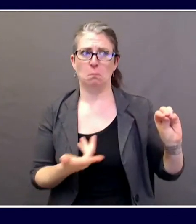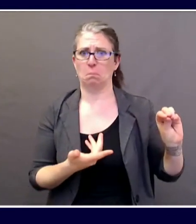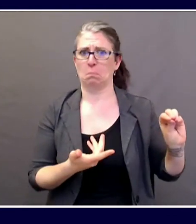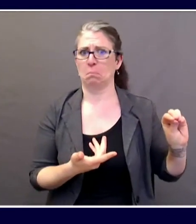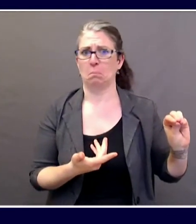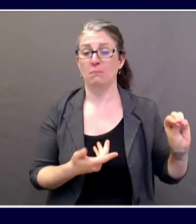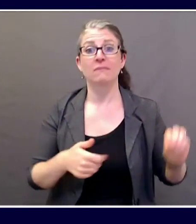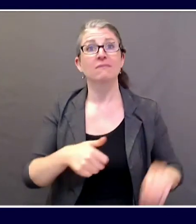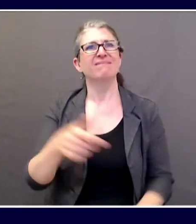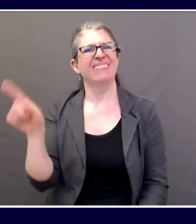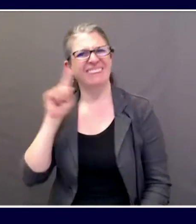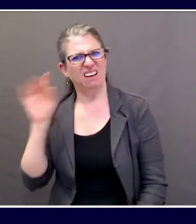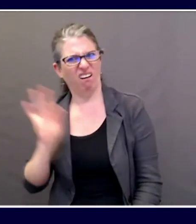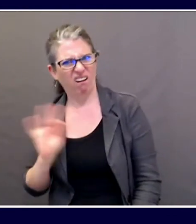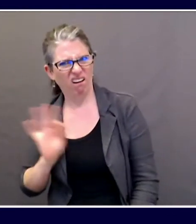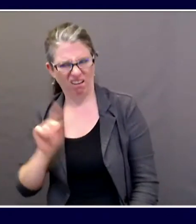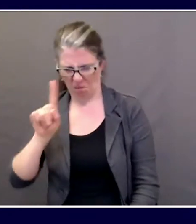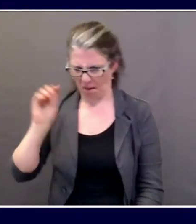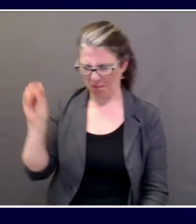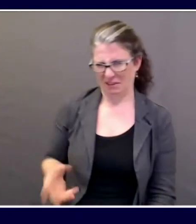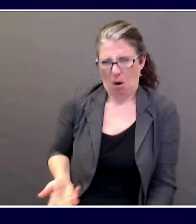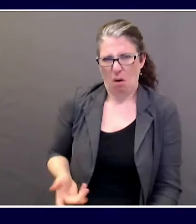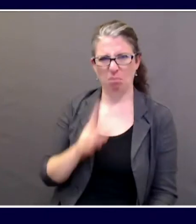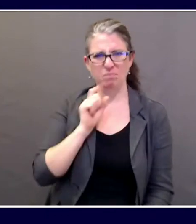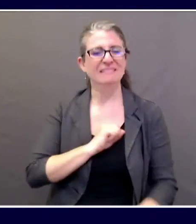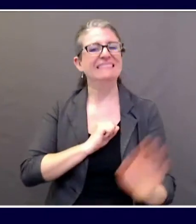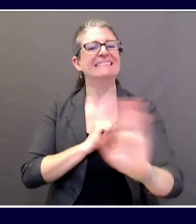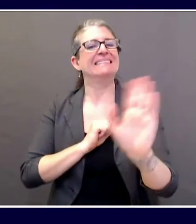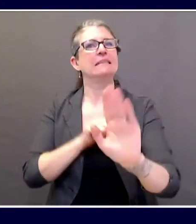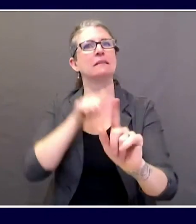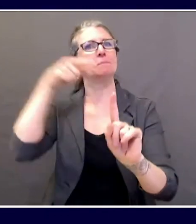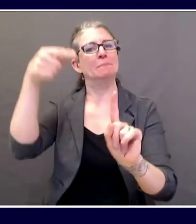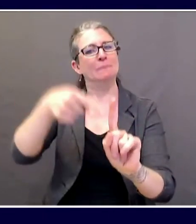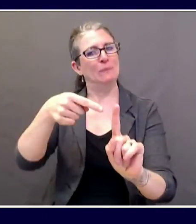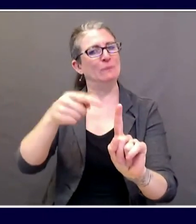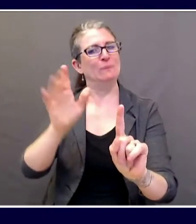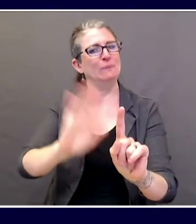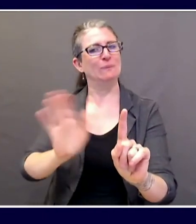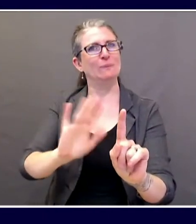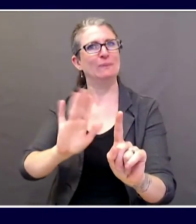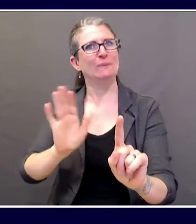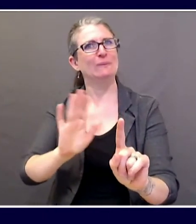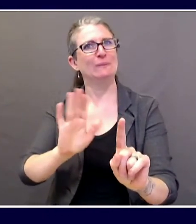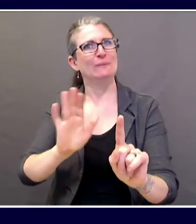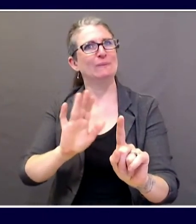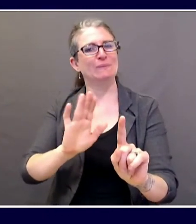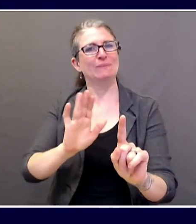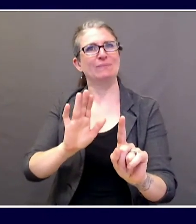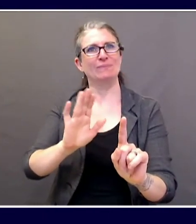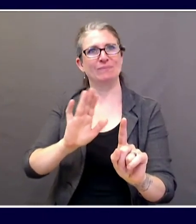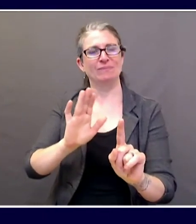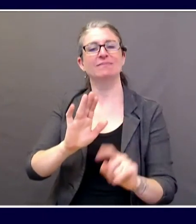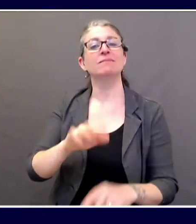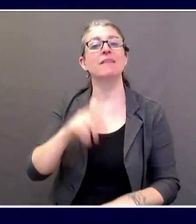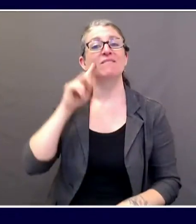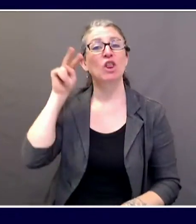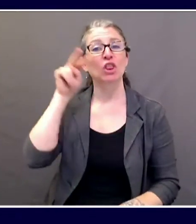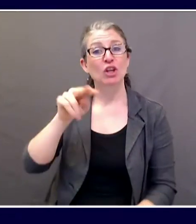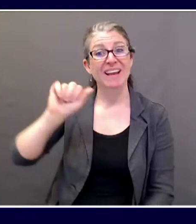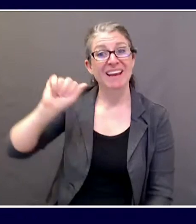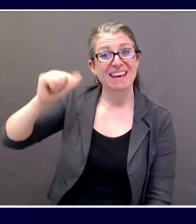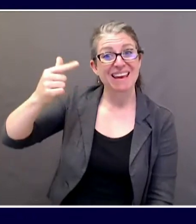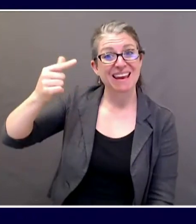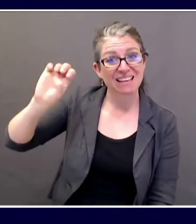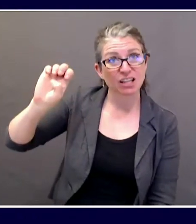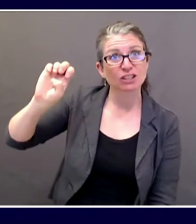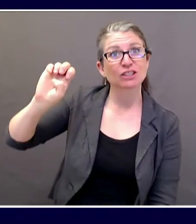significantly higher. When we have a vaccine that we know is not just safe, but remarkably effective, well, now is the